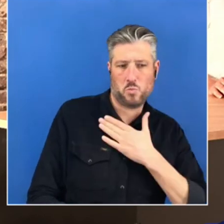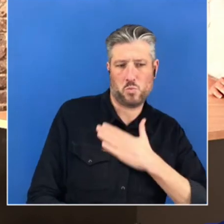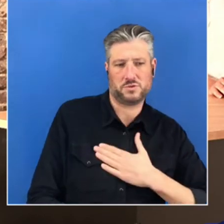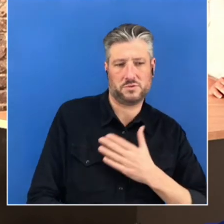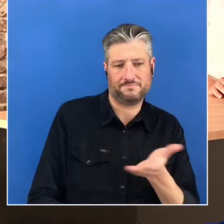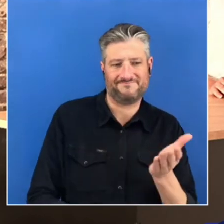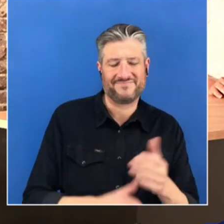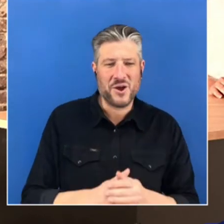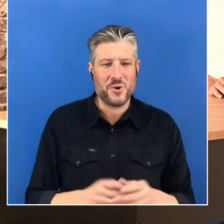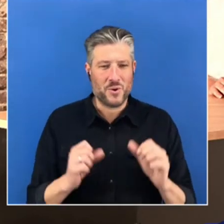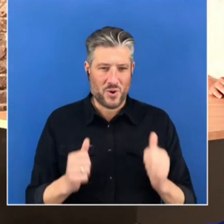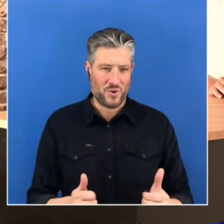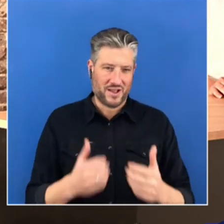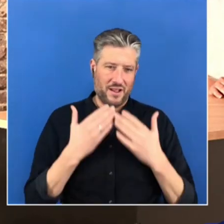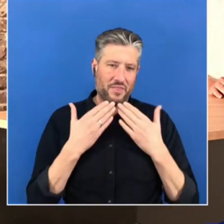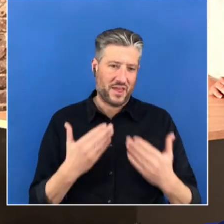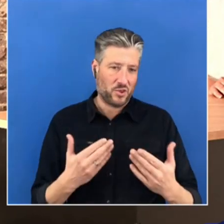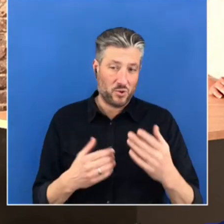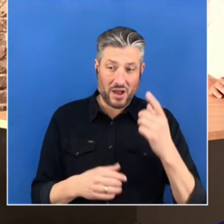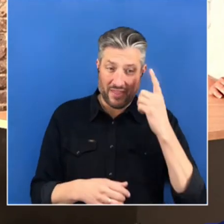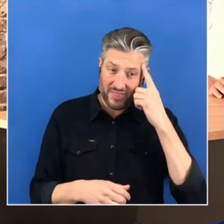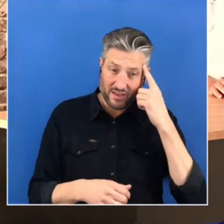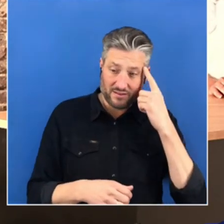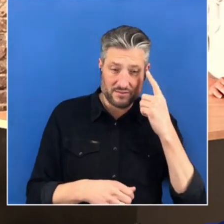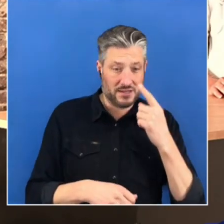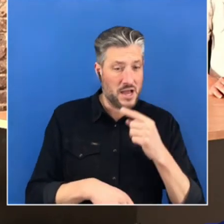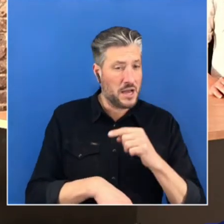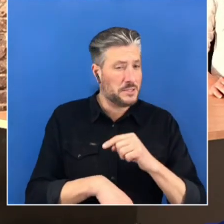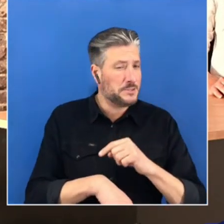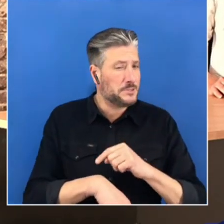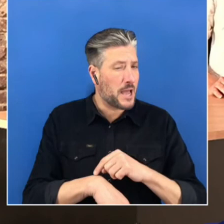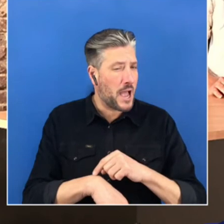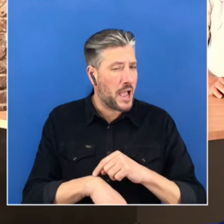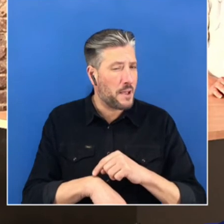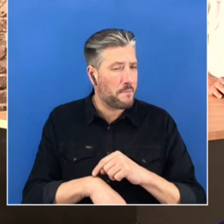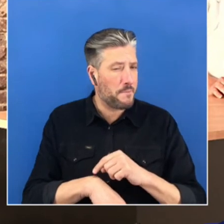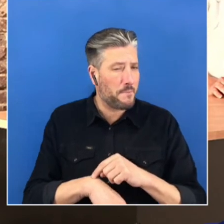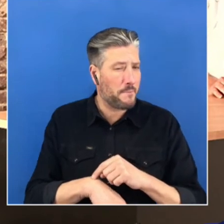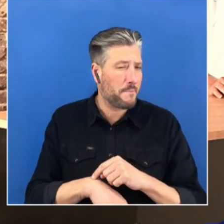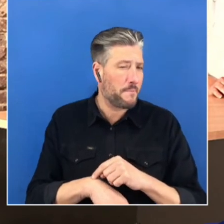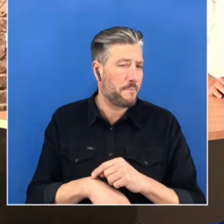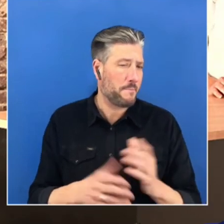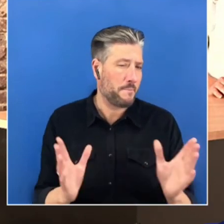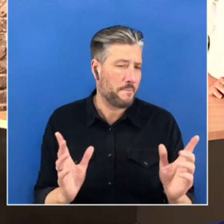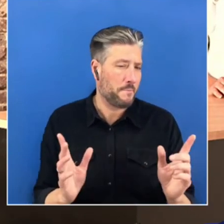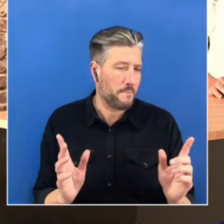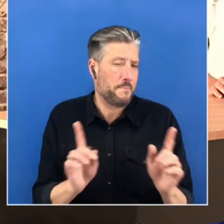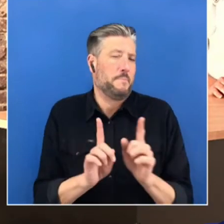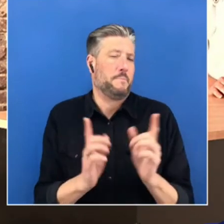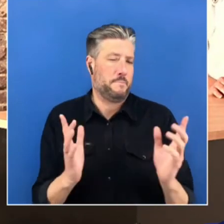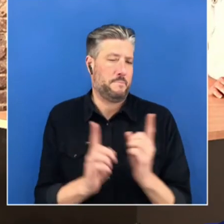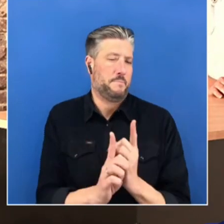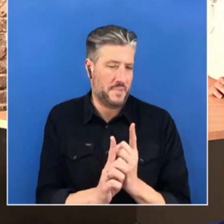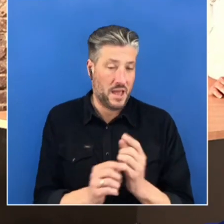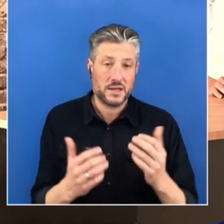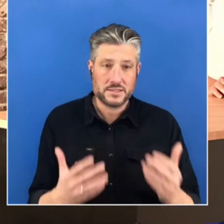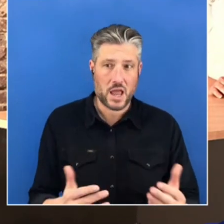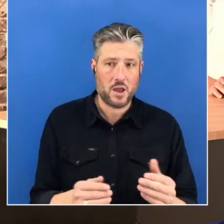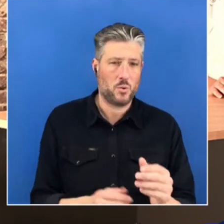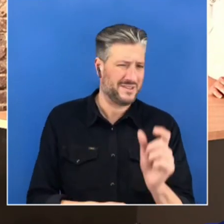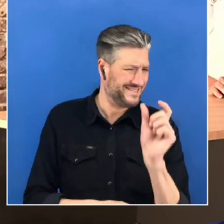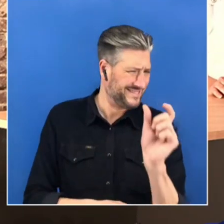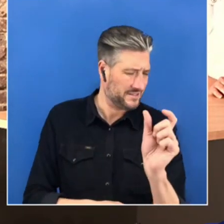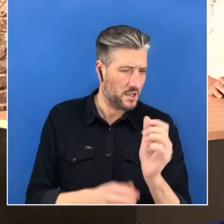questions. And we're going to go for a quick break before we go to